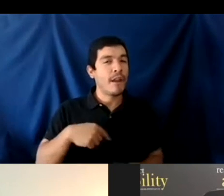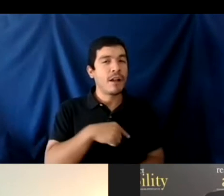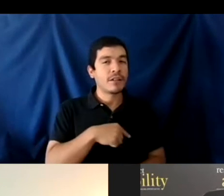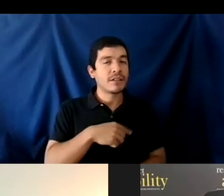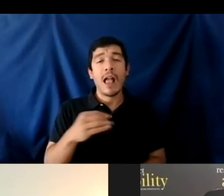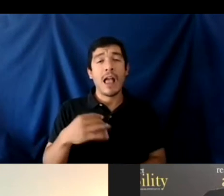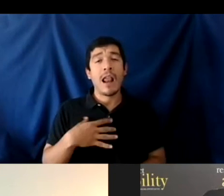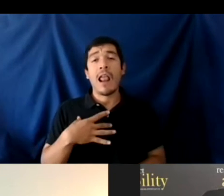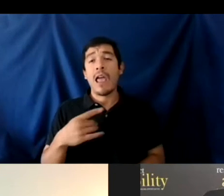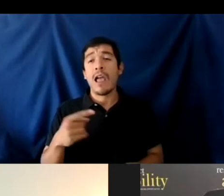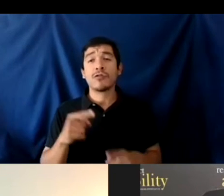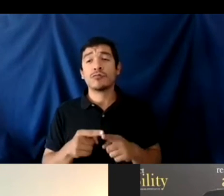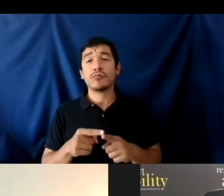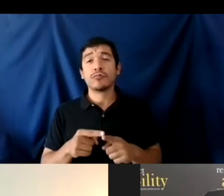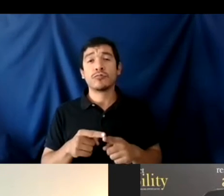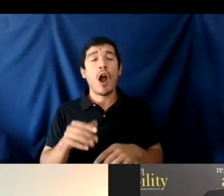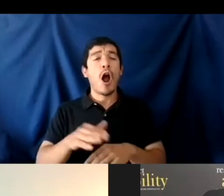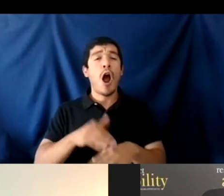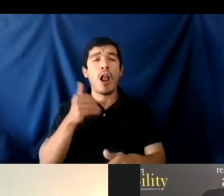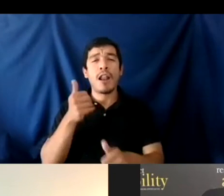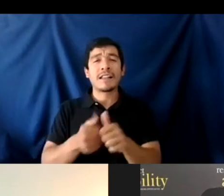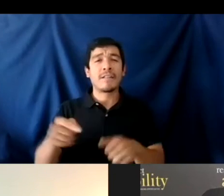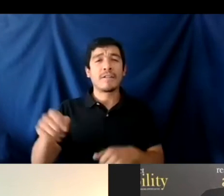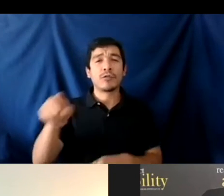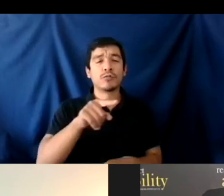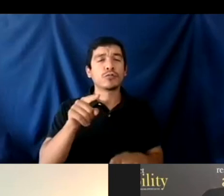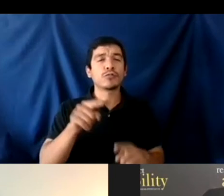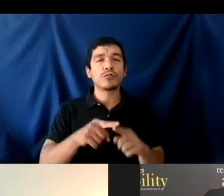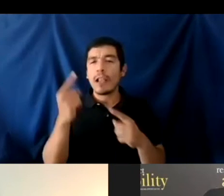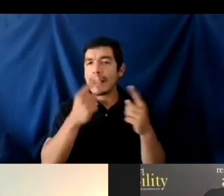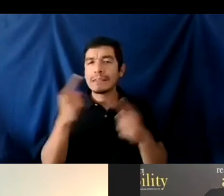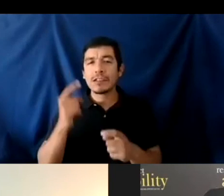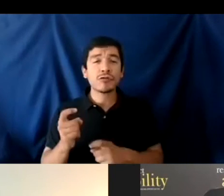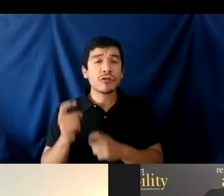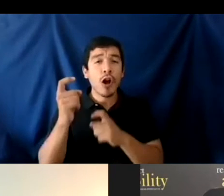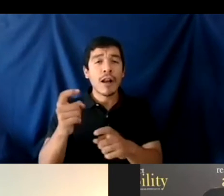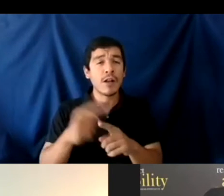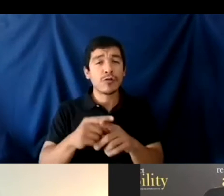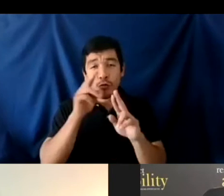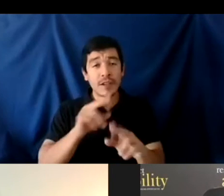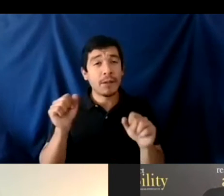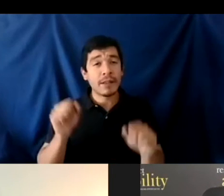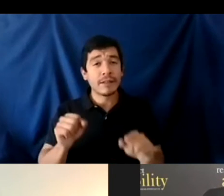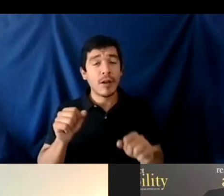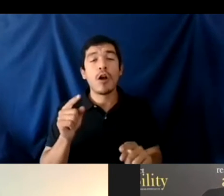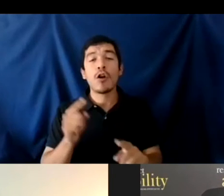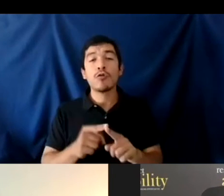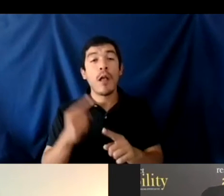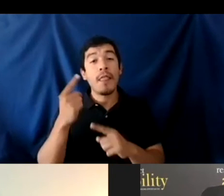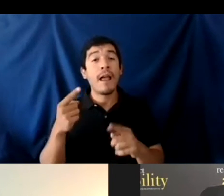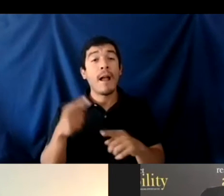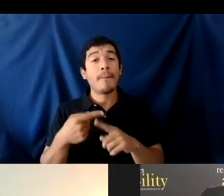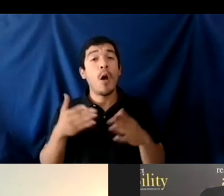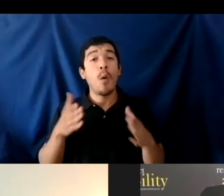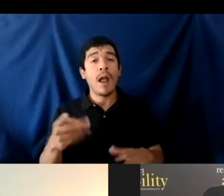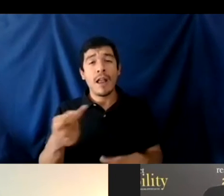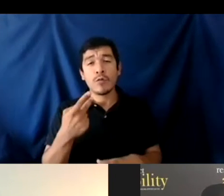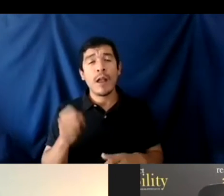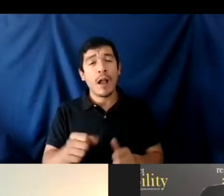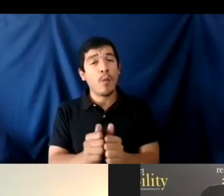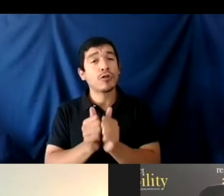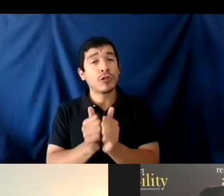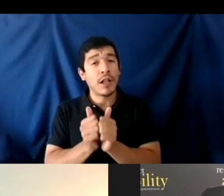I'd like to call upon each of you to consider donating to RespectAbility, to think about ways that we can partner up with